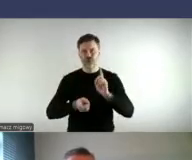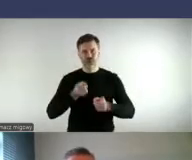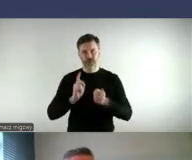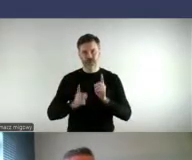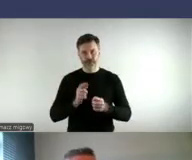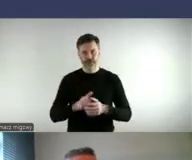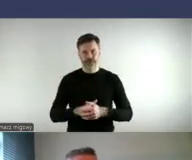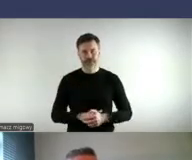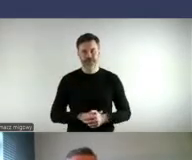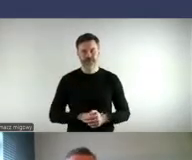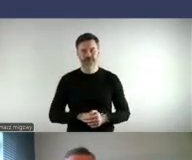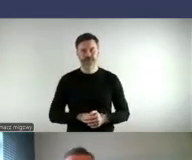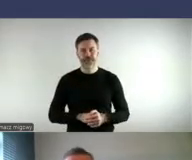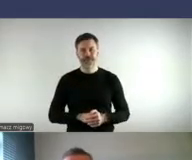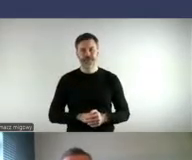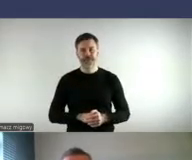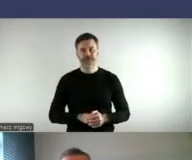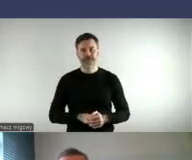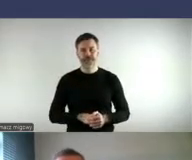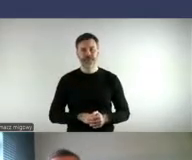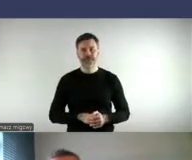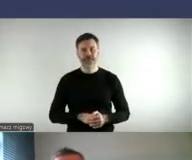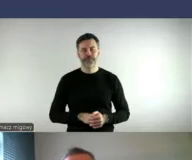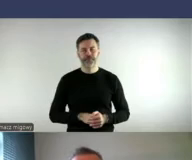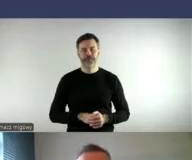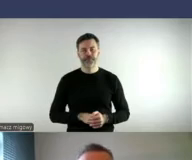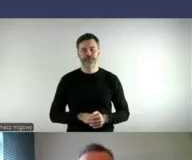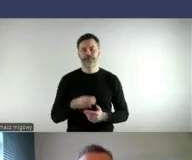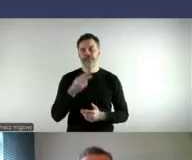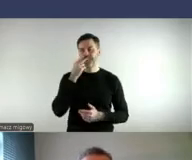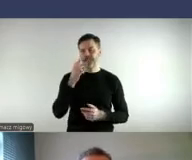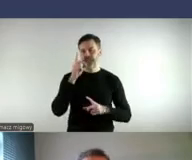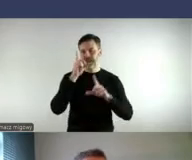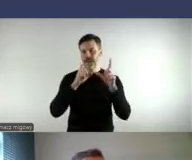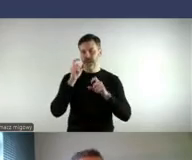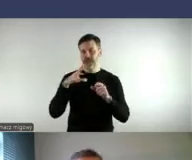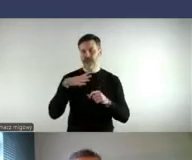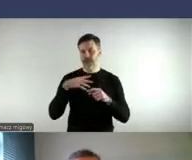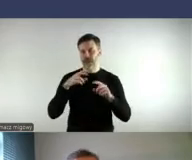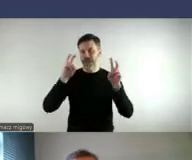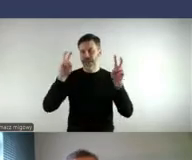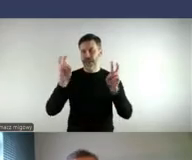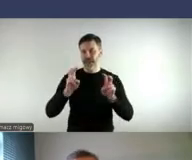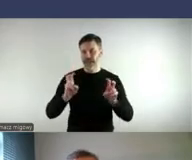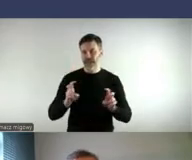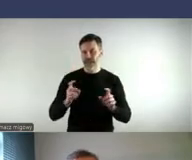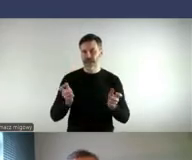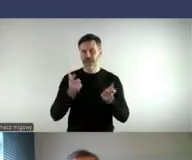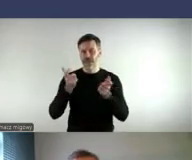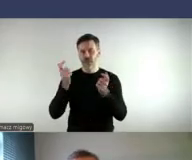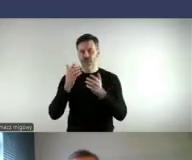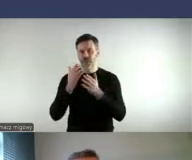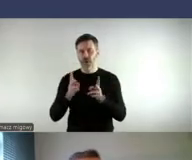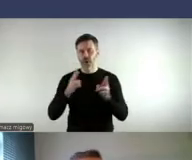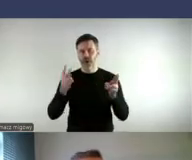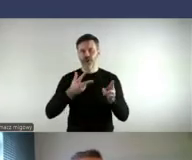And here are some examples of big crises we have experienced the last 3 years in our municipality. Of course, most of the